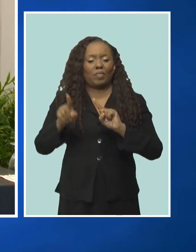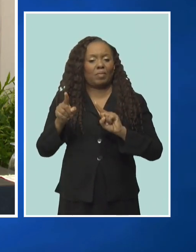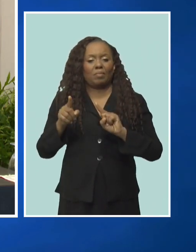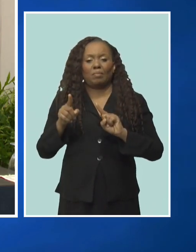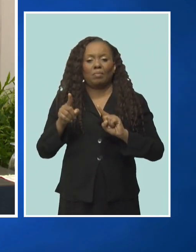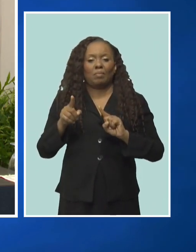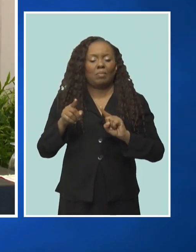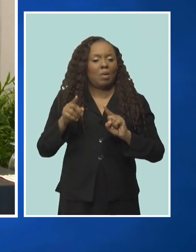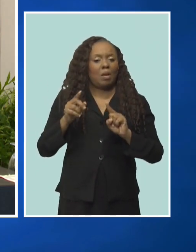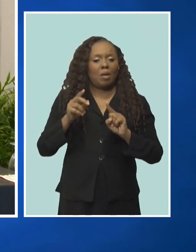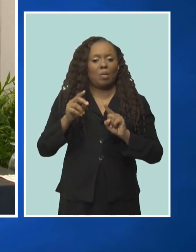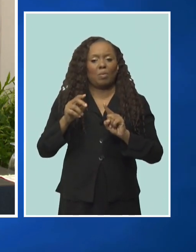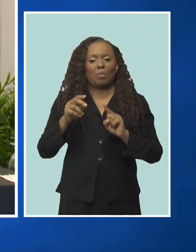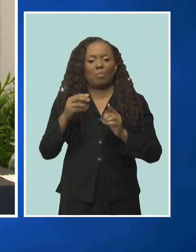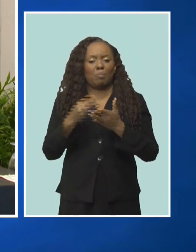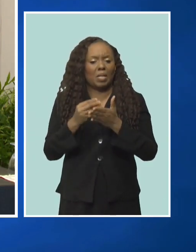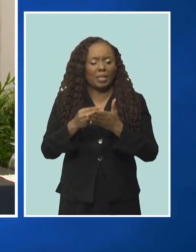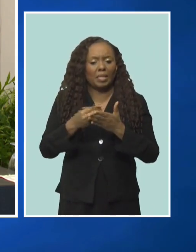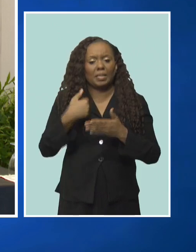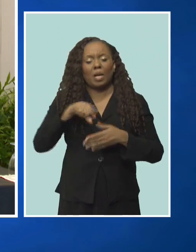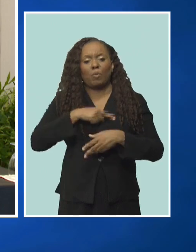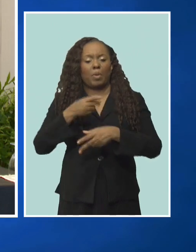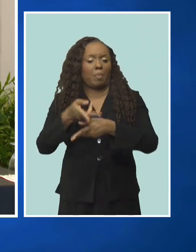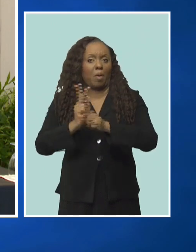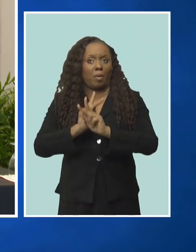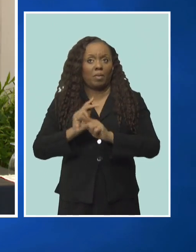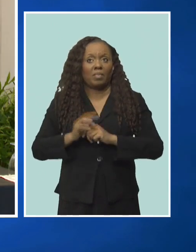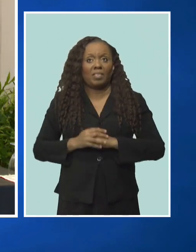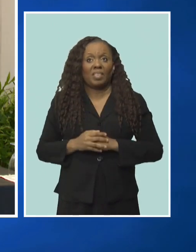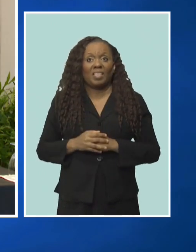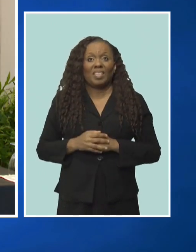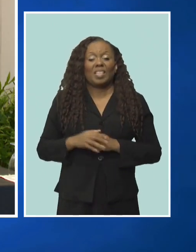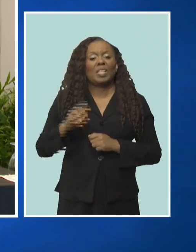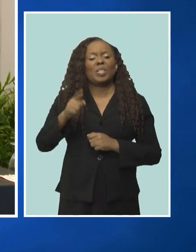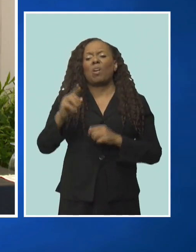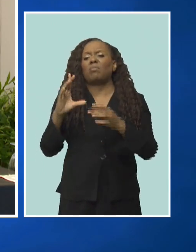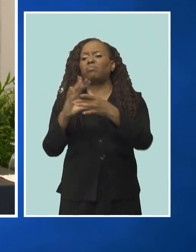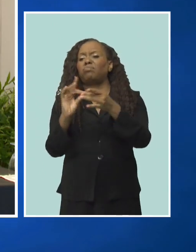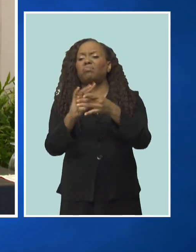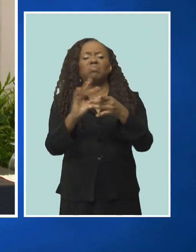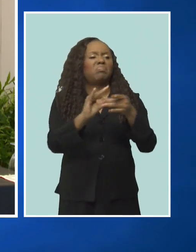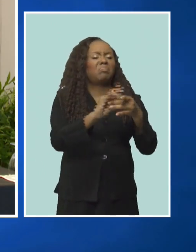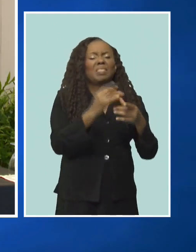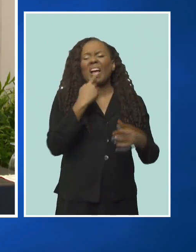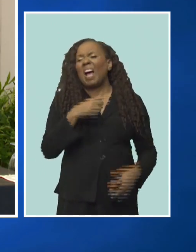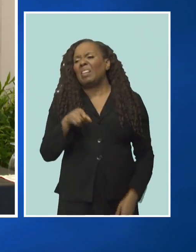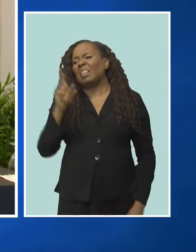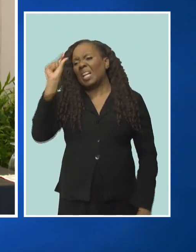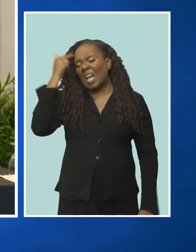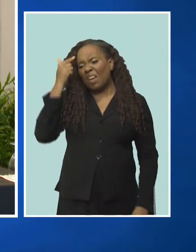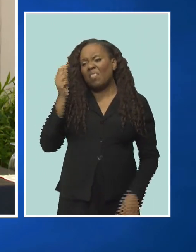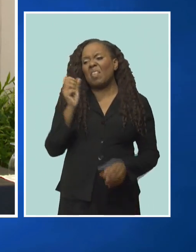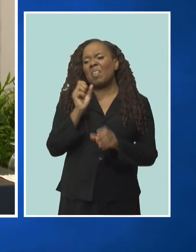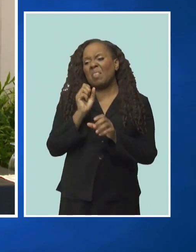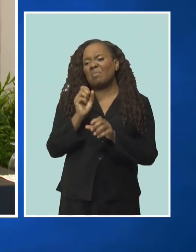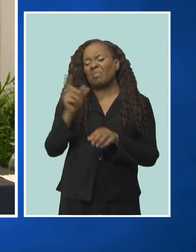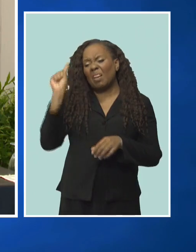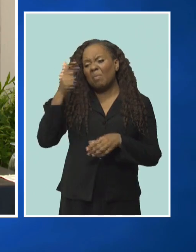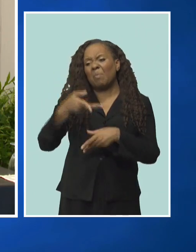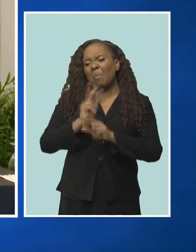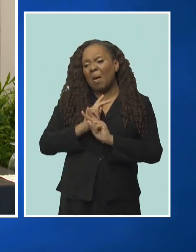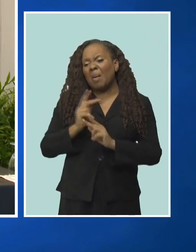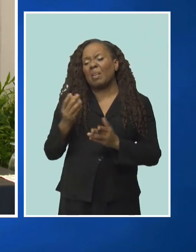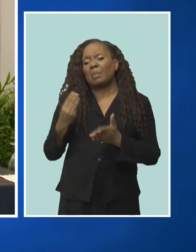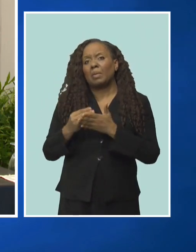know, if you start to make comments without appreciating context, the dumbest person in the room can look like the